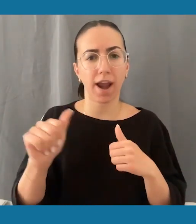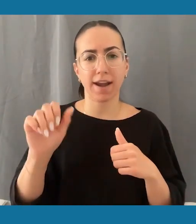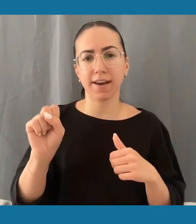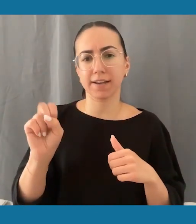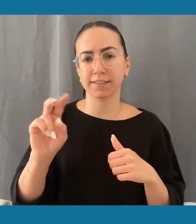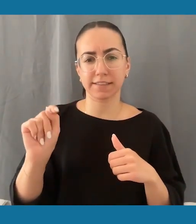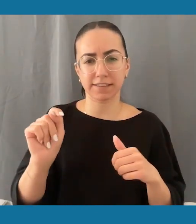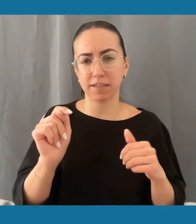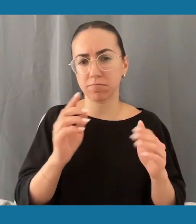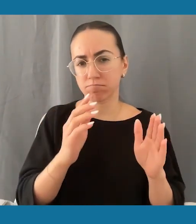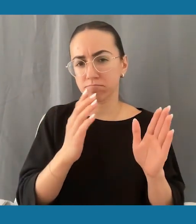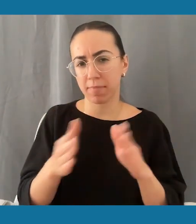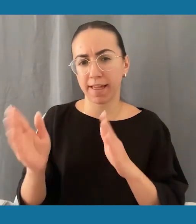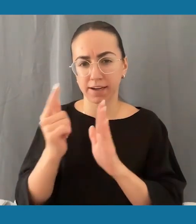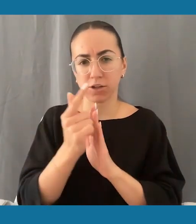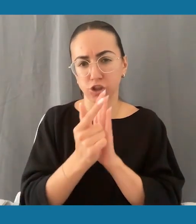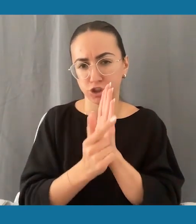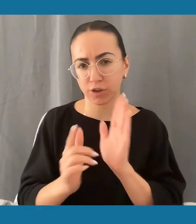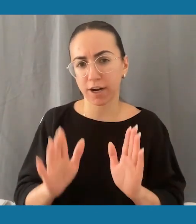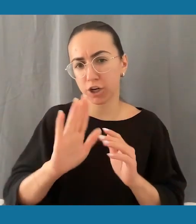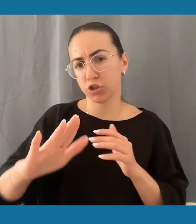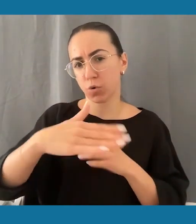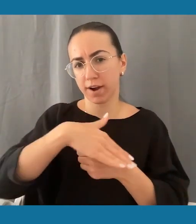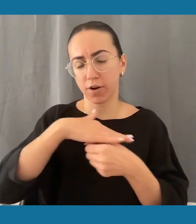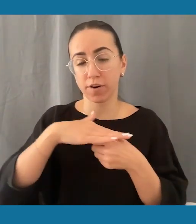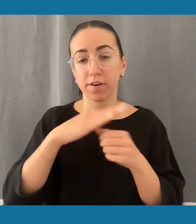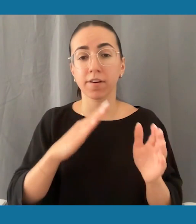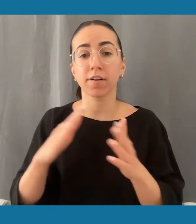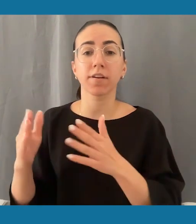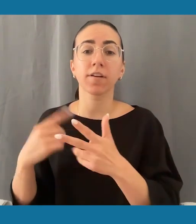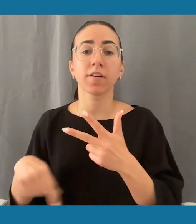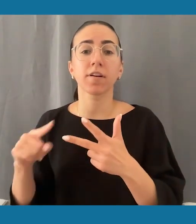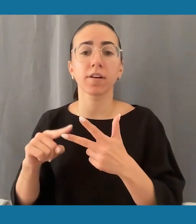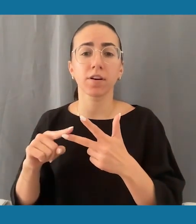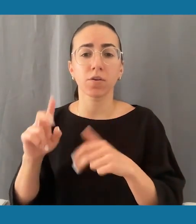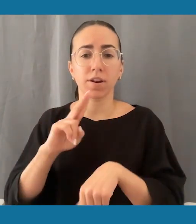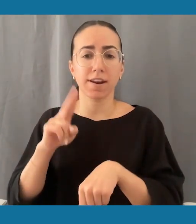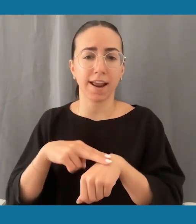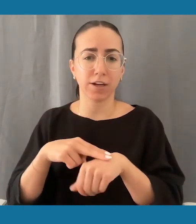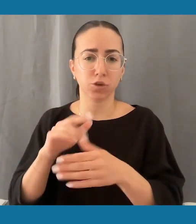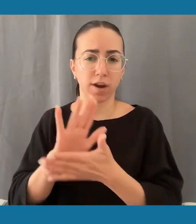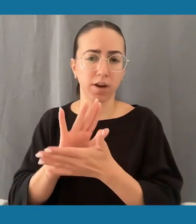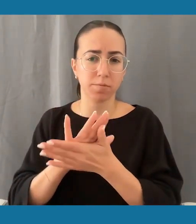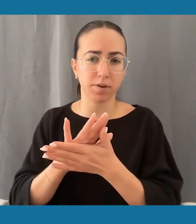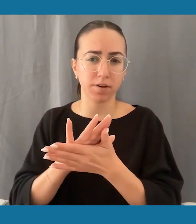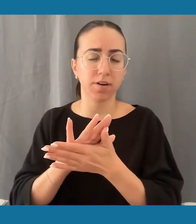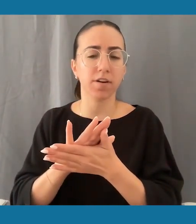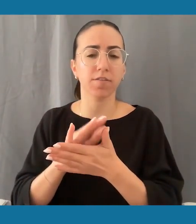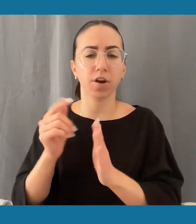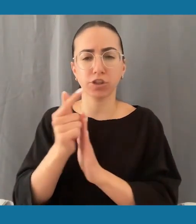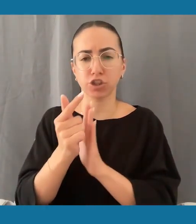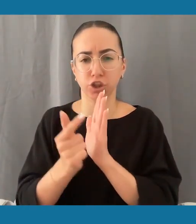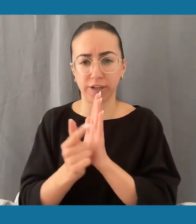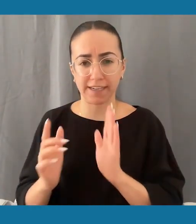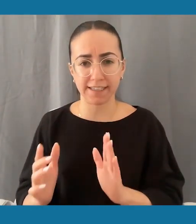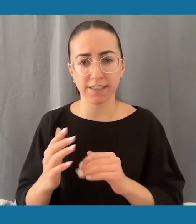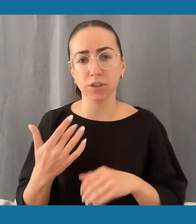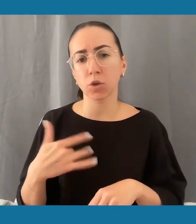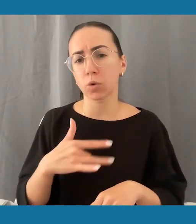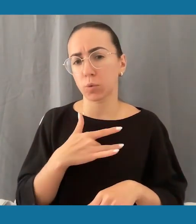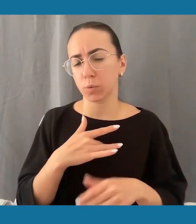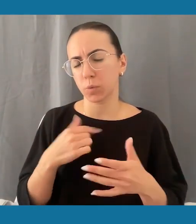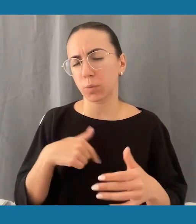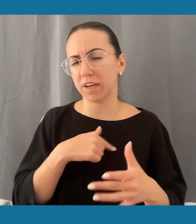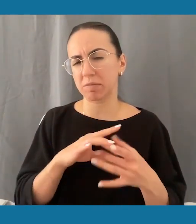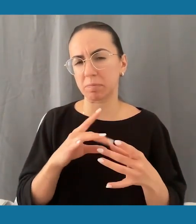attorney in your geographic location. And then I'm also going to mention the National Academy of Elder Law Attorneys, which we referred to earlier.